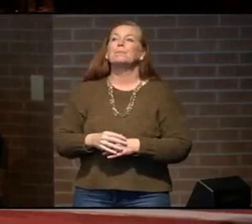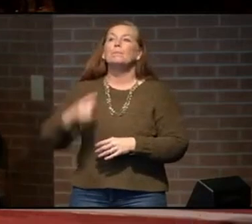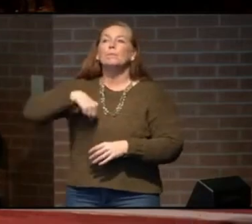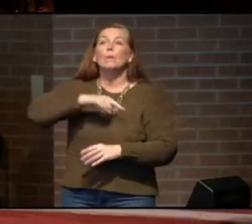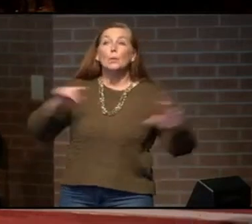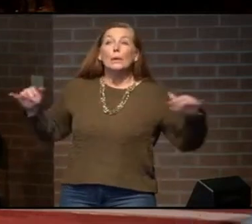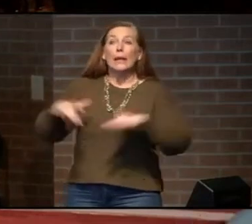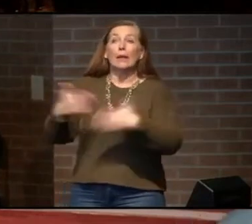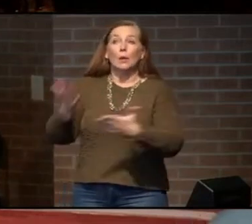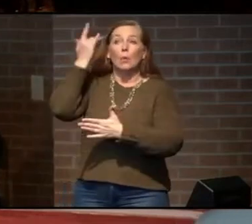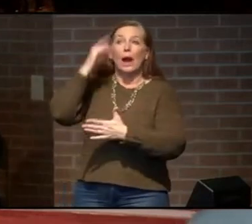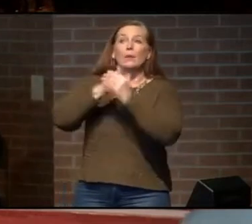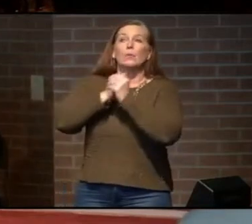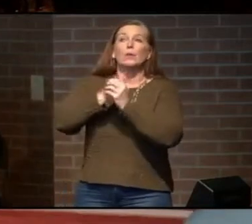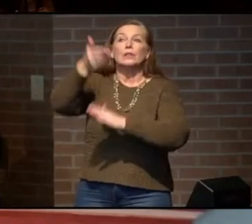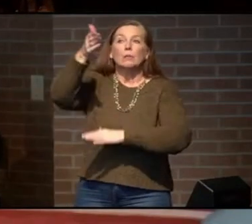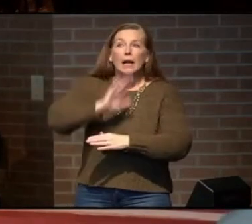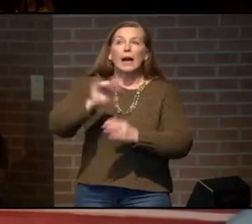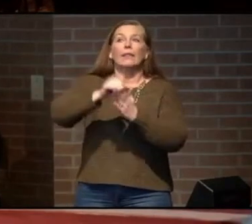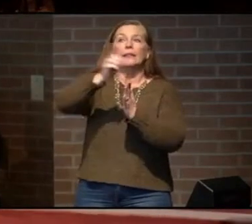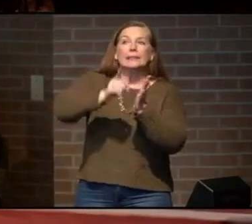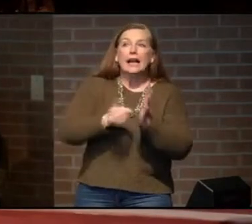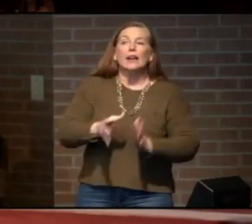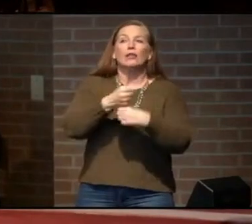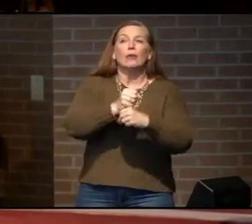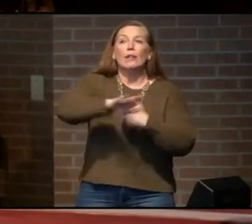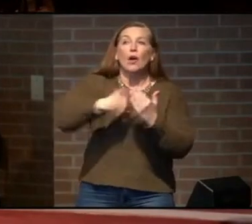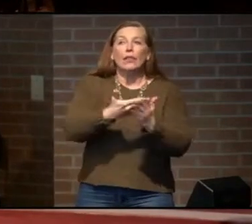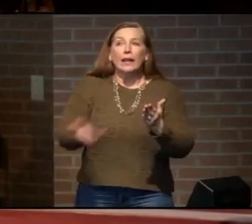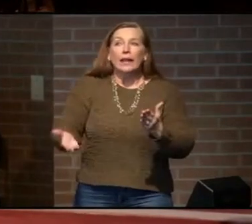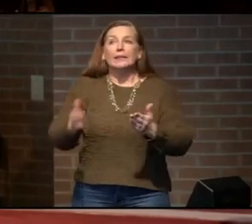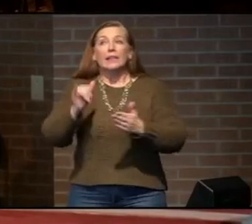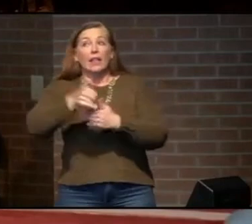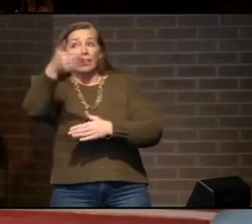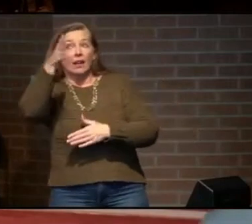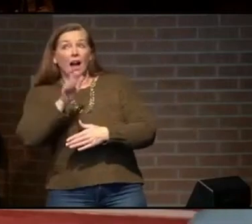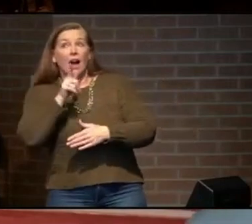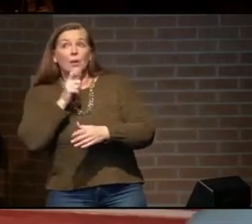worship God, the designer and creator of all things.